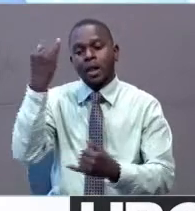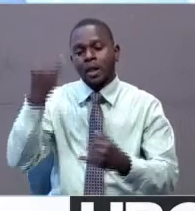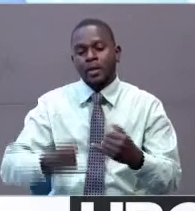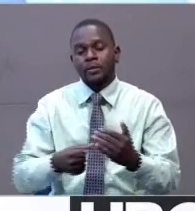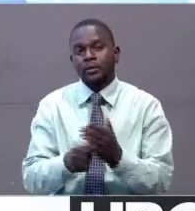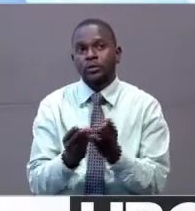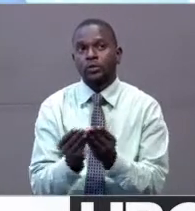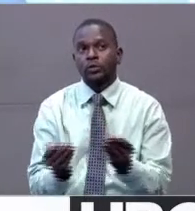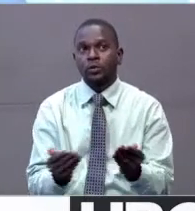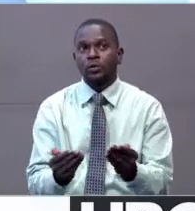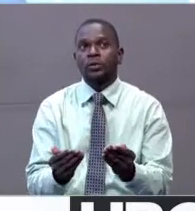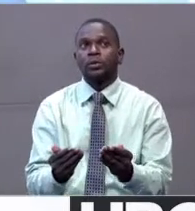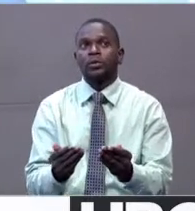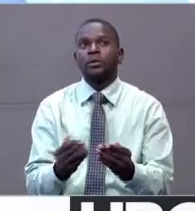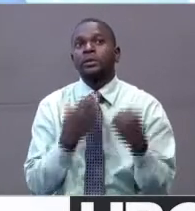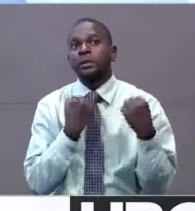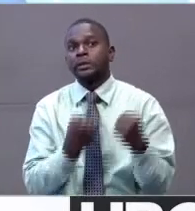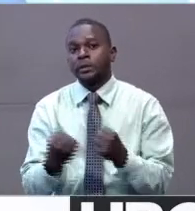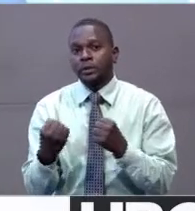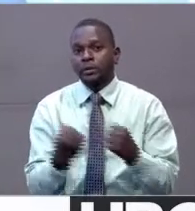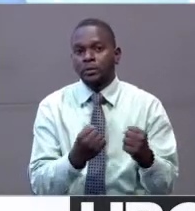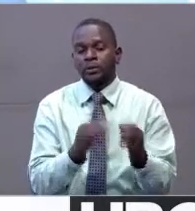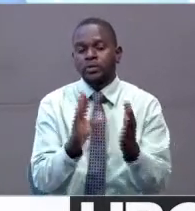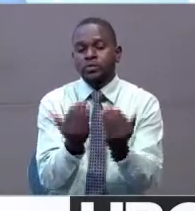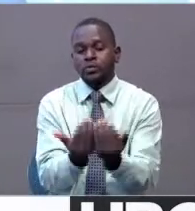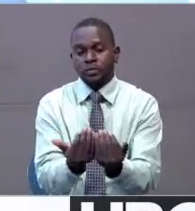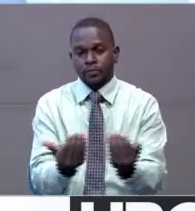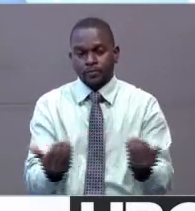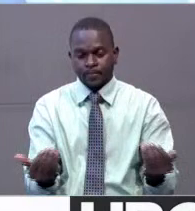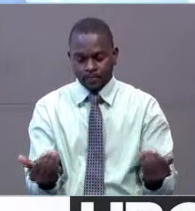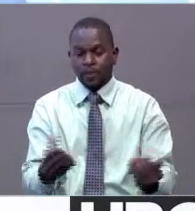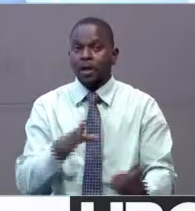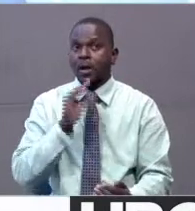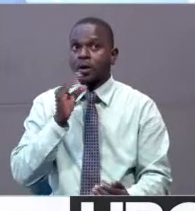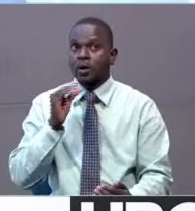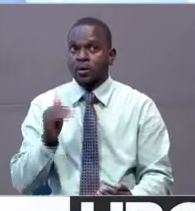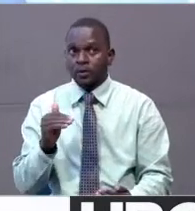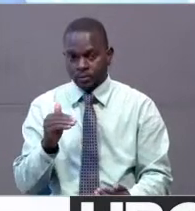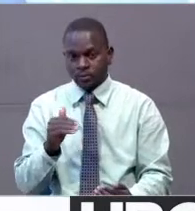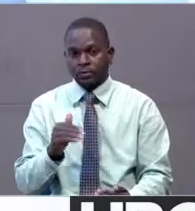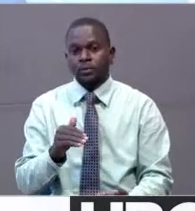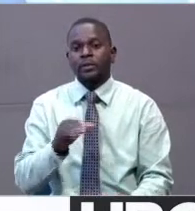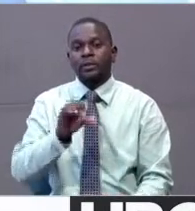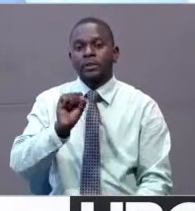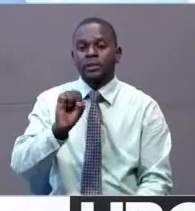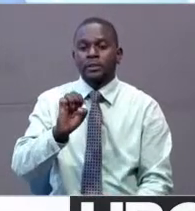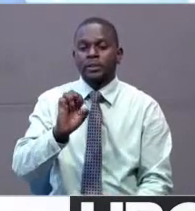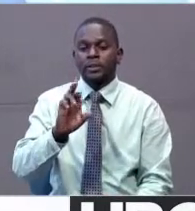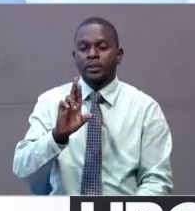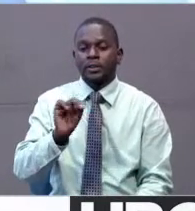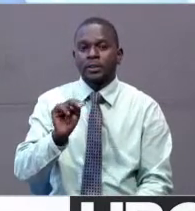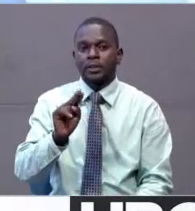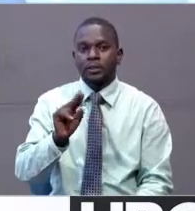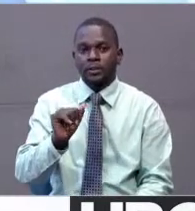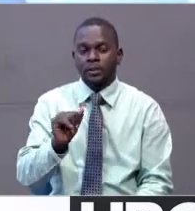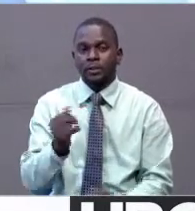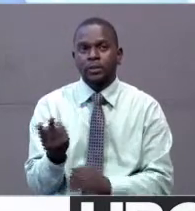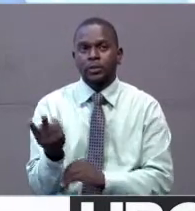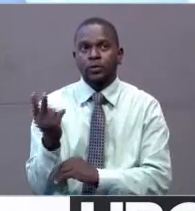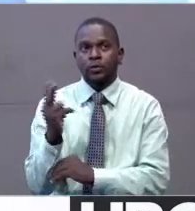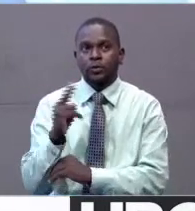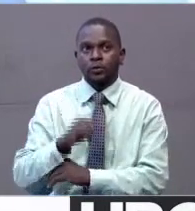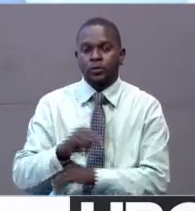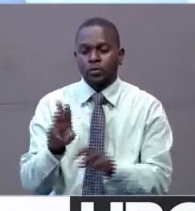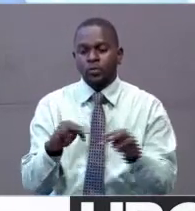solutions to the challenges faced by children. He was speaking at Serenachigo during the opening of a two-day workshop for members